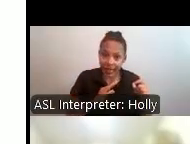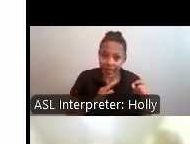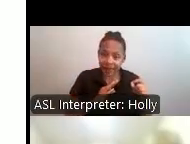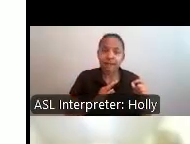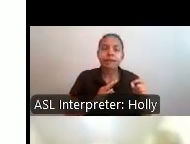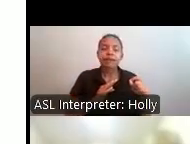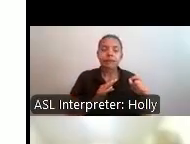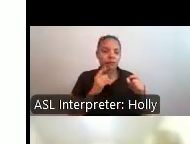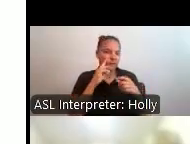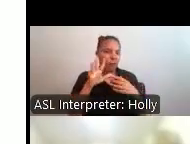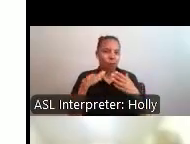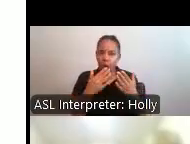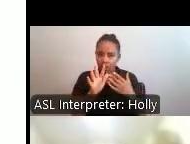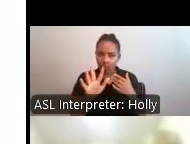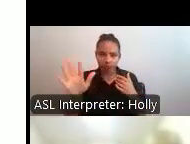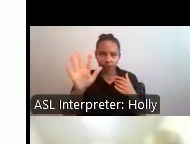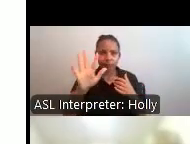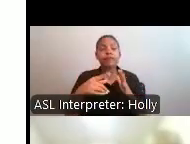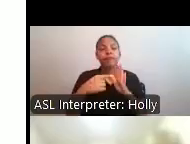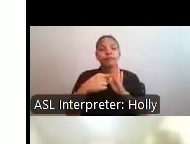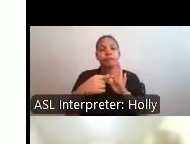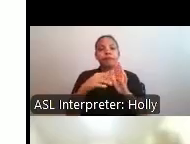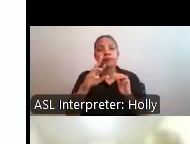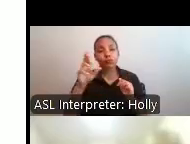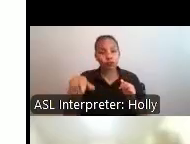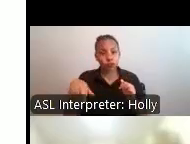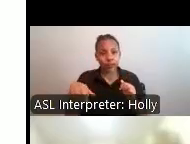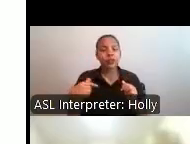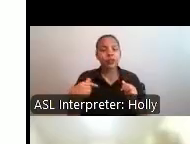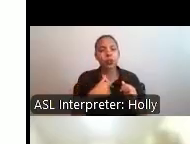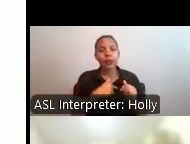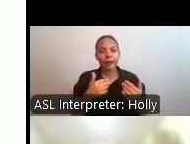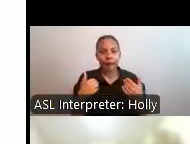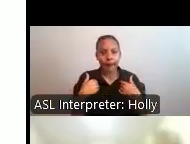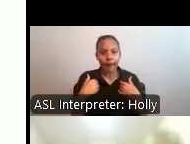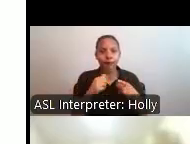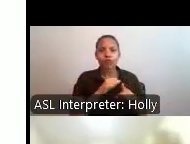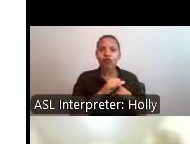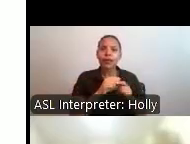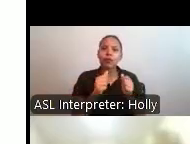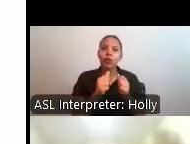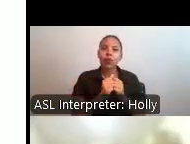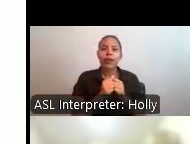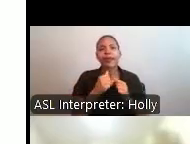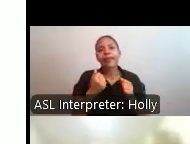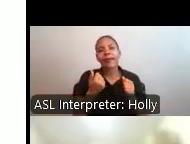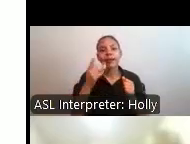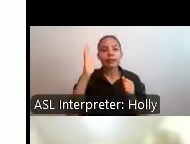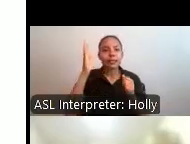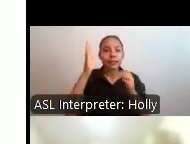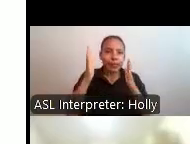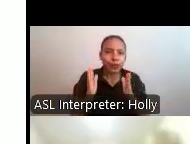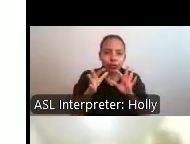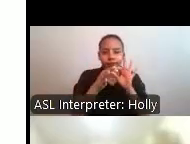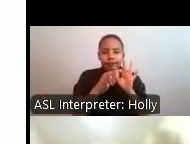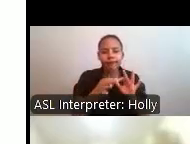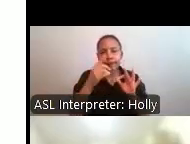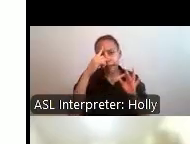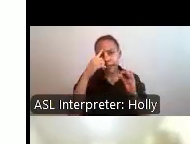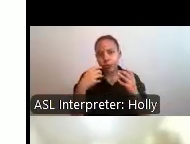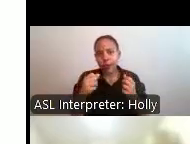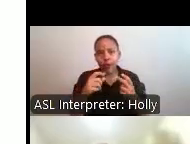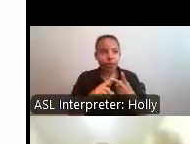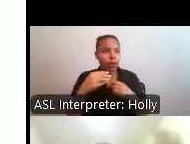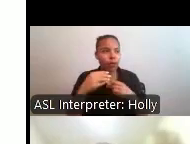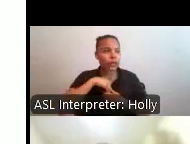areas. So for example, here at Rochester Works, we've held trainings with guest speakers on topics related to mental health,